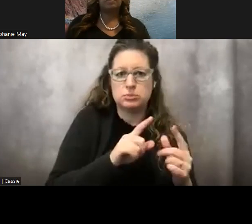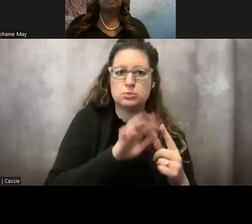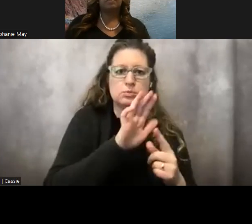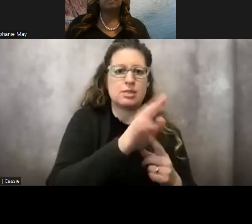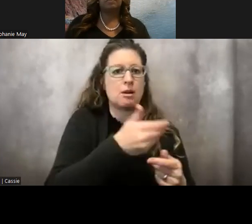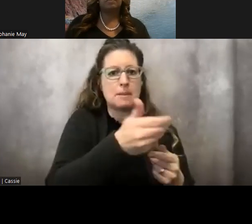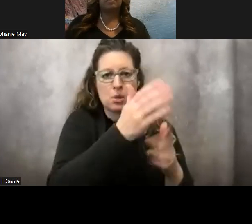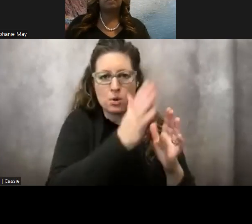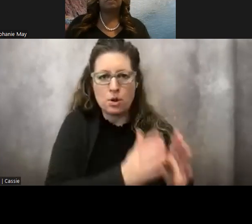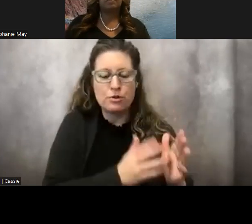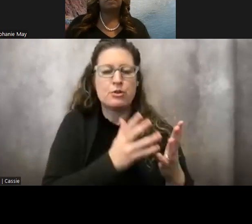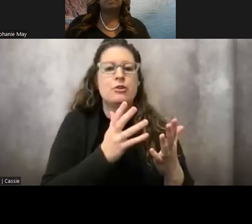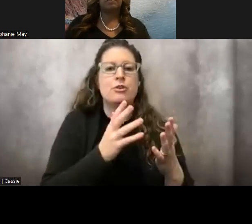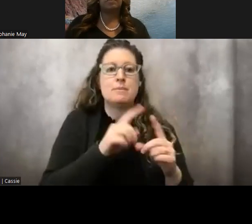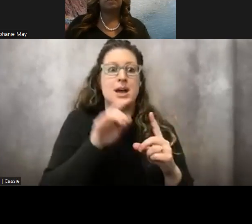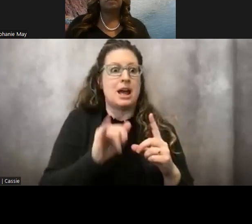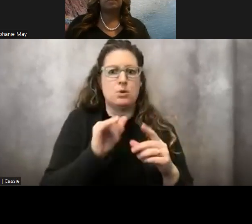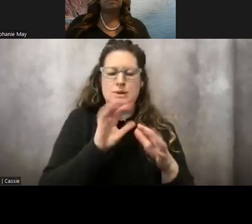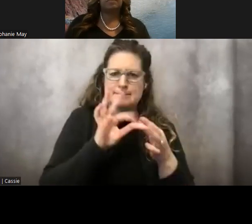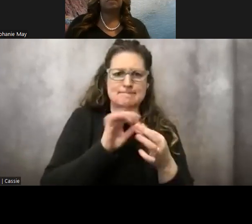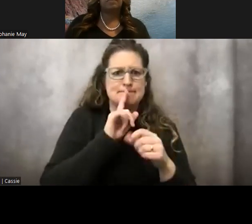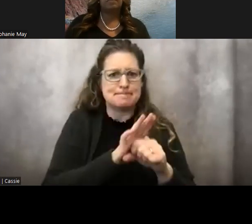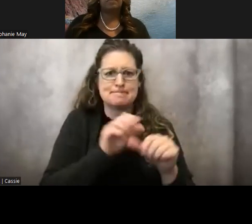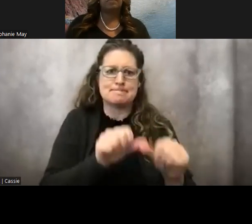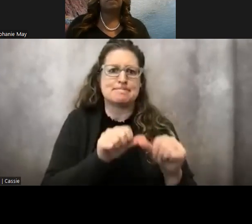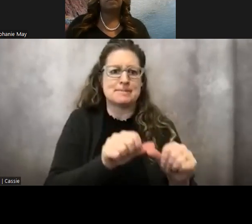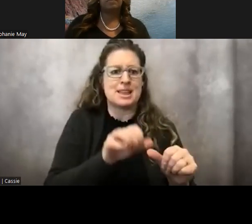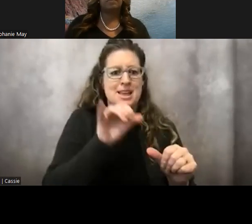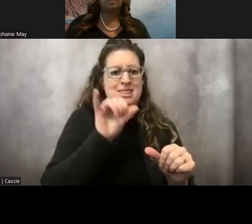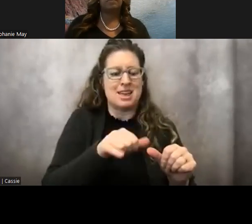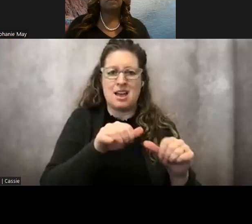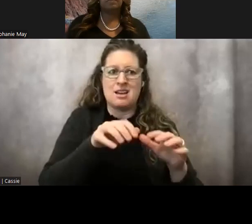perpetuate the systems, particularly systems of oppression,